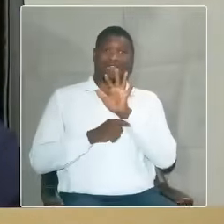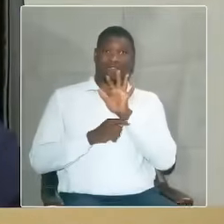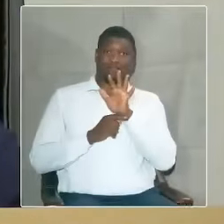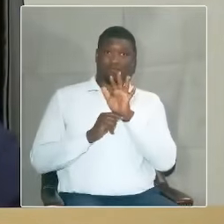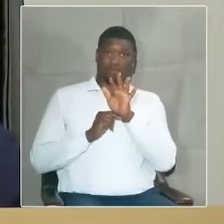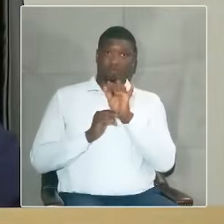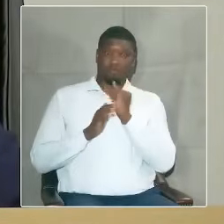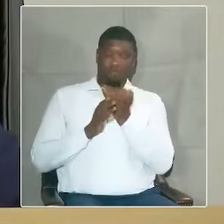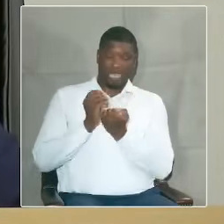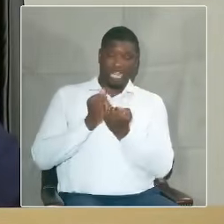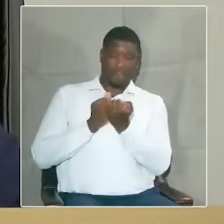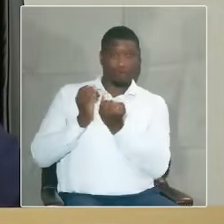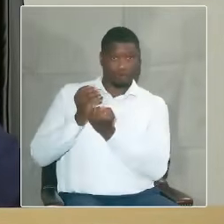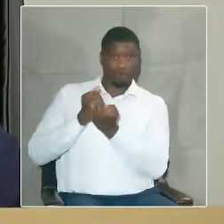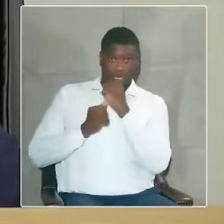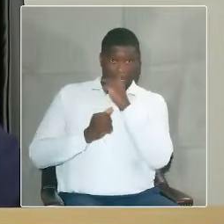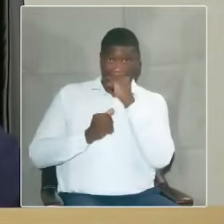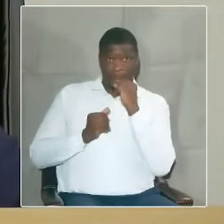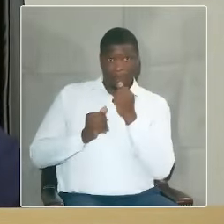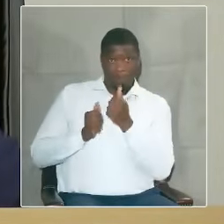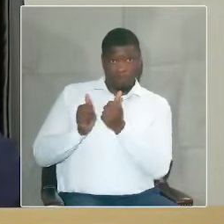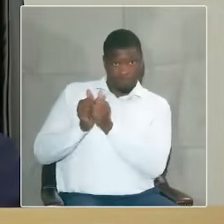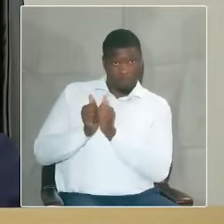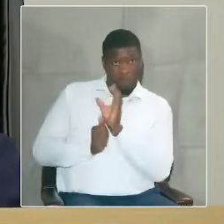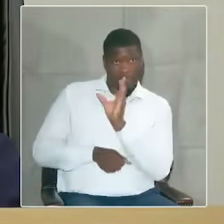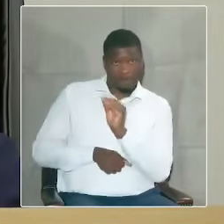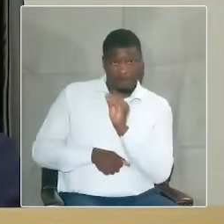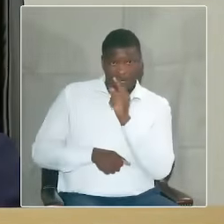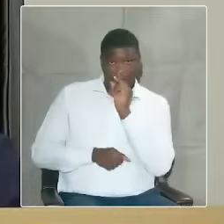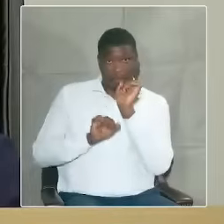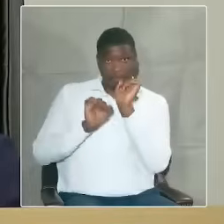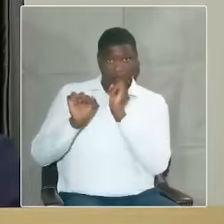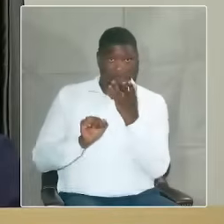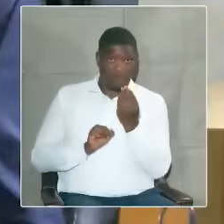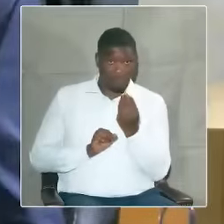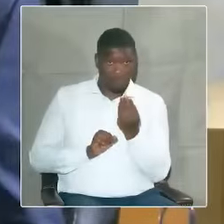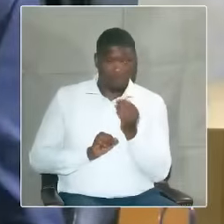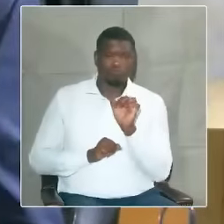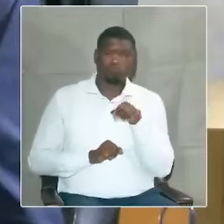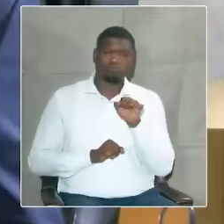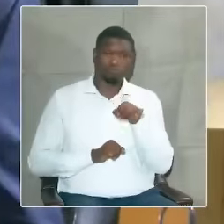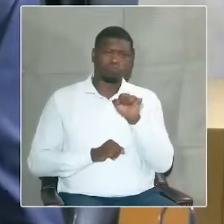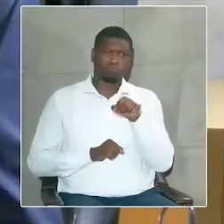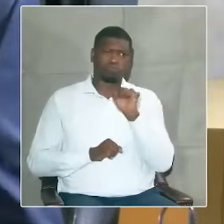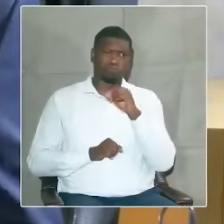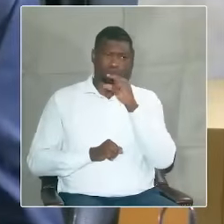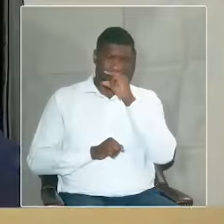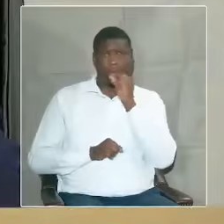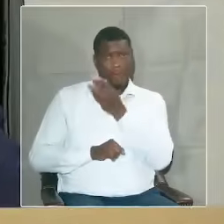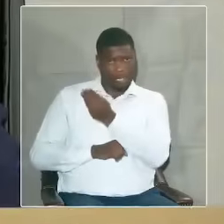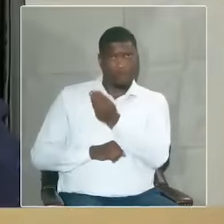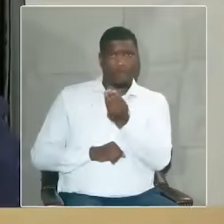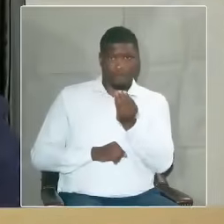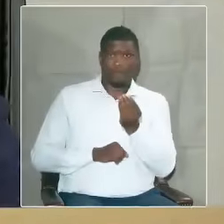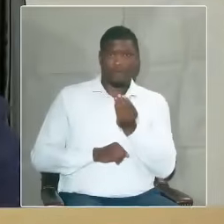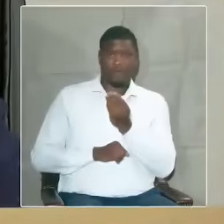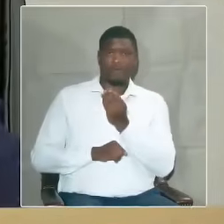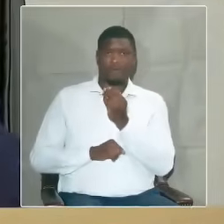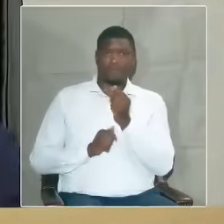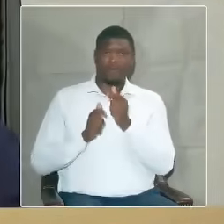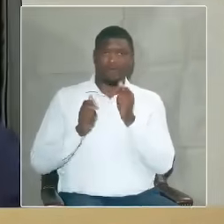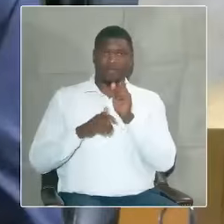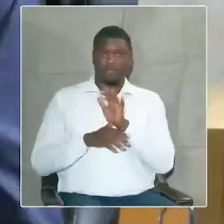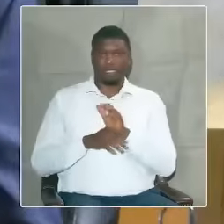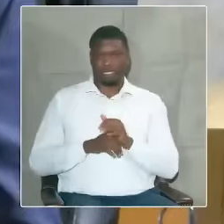Yes, Commissioner, there are specific names attached to those individuals or attached to the so-called Big